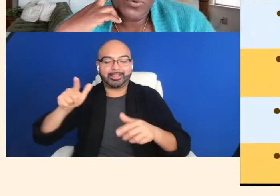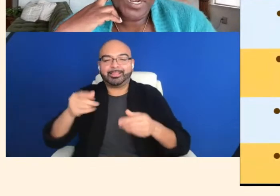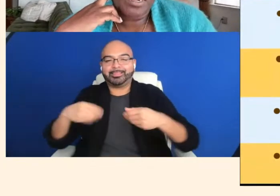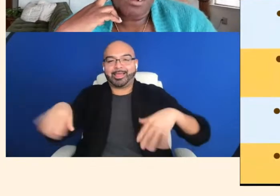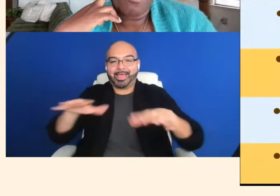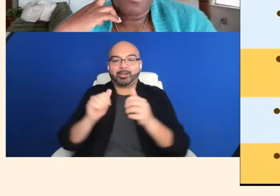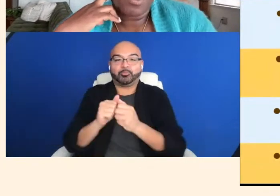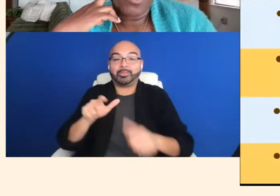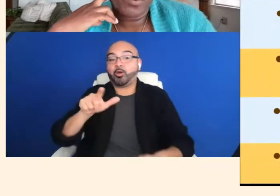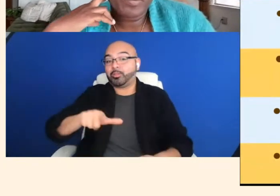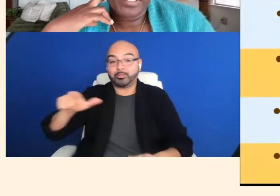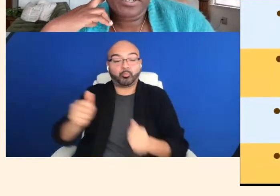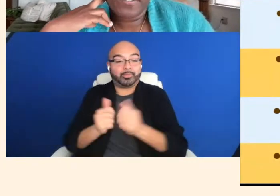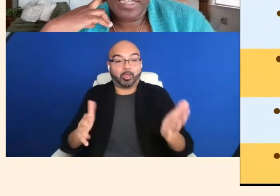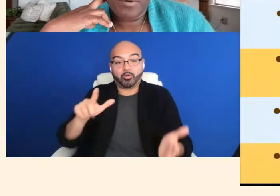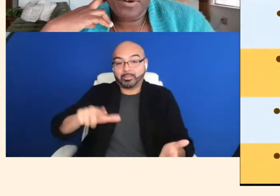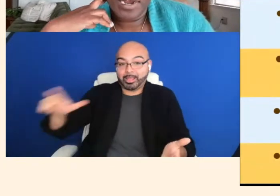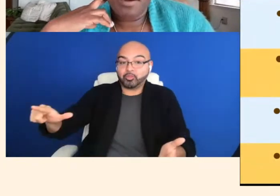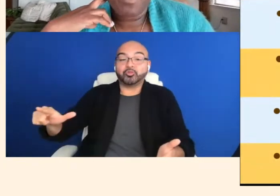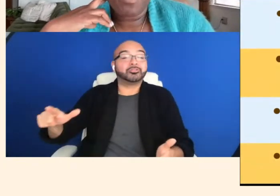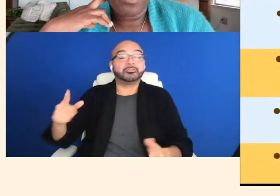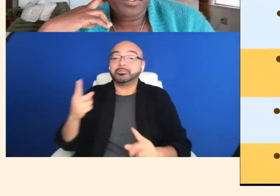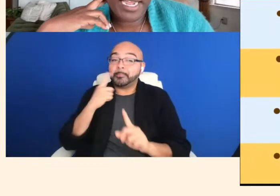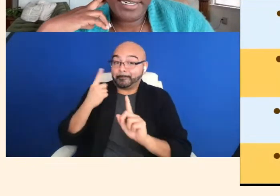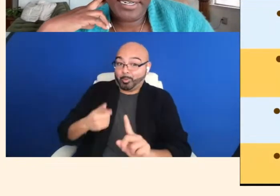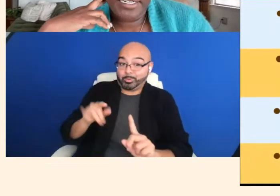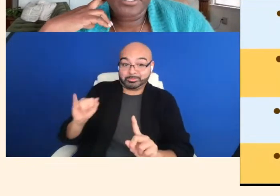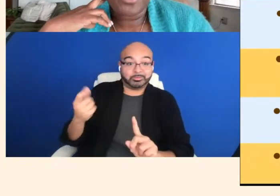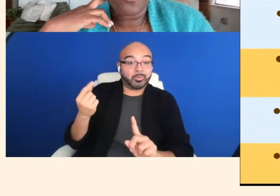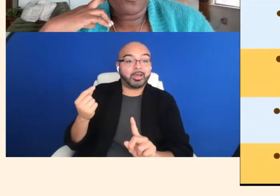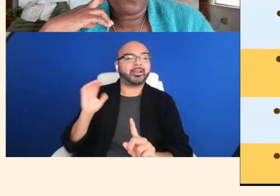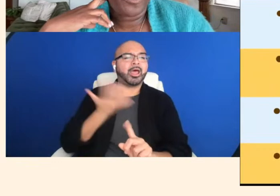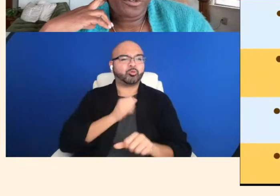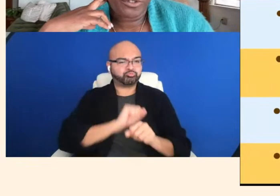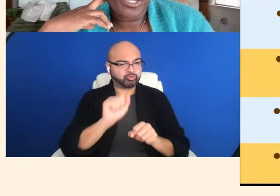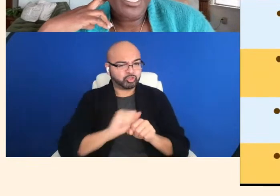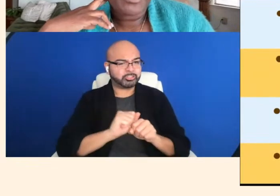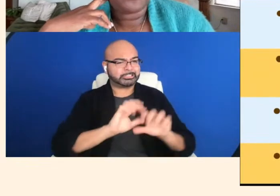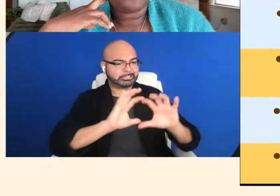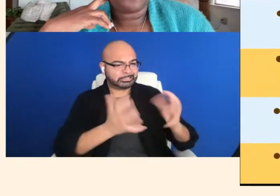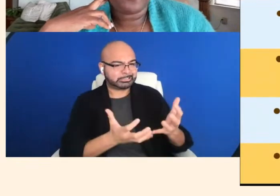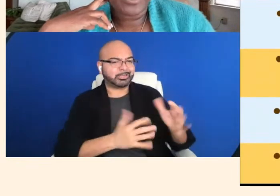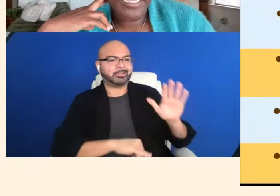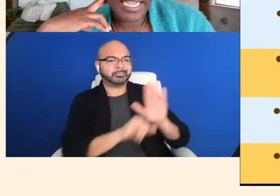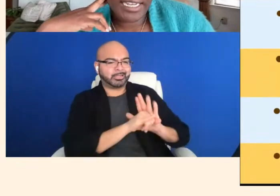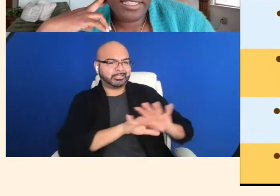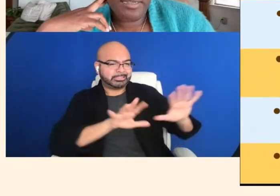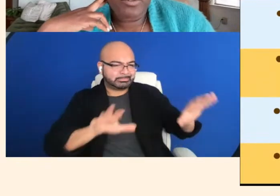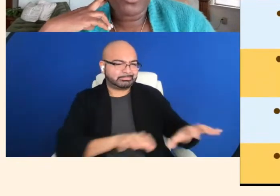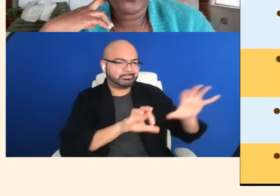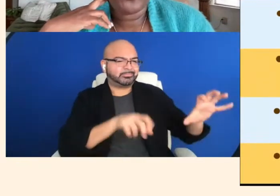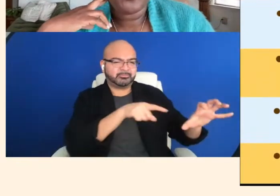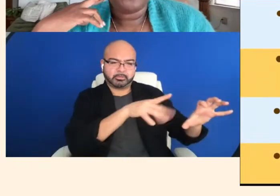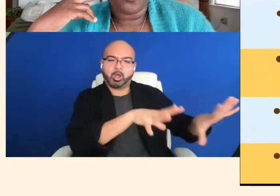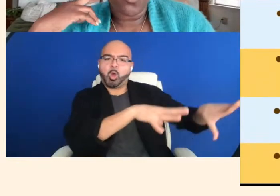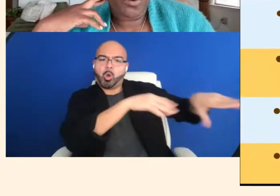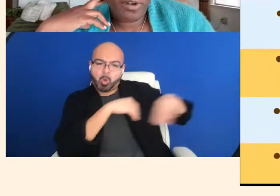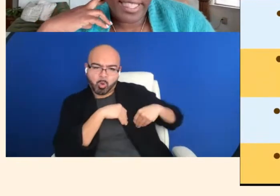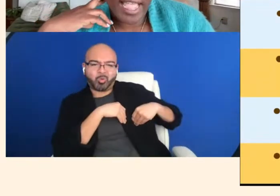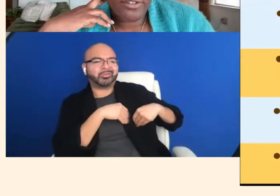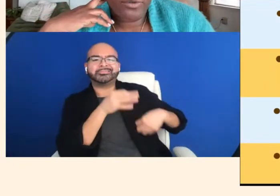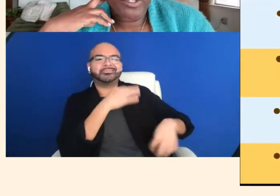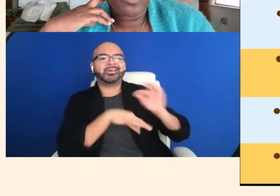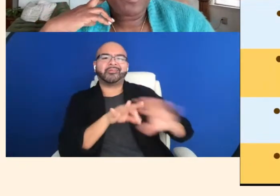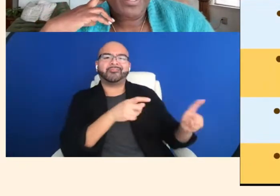us owning our own means of labor, our own identities, and our own futures, instead of relegating them to the